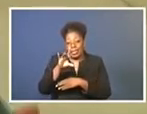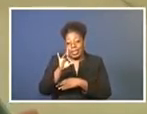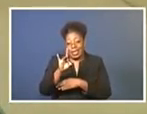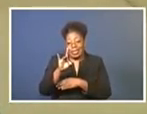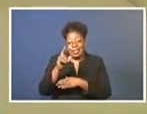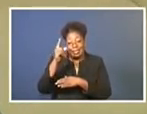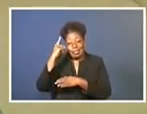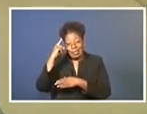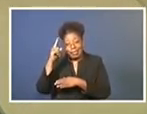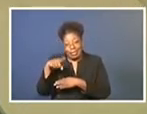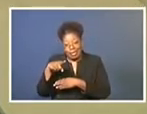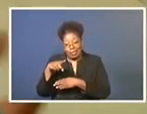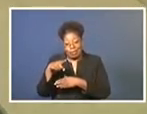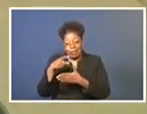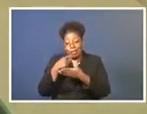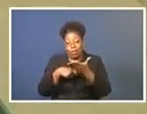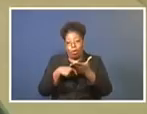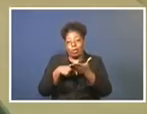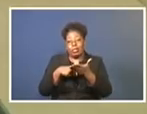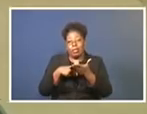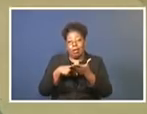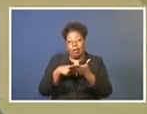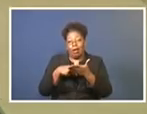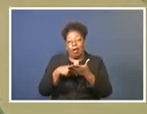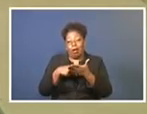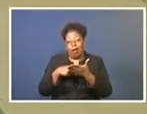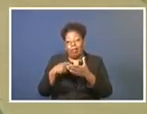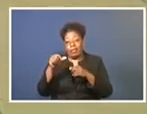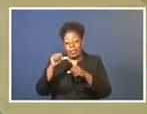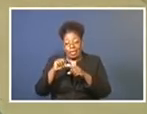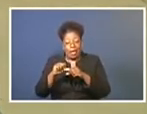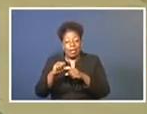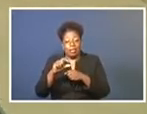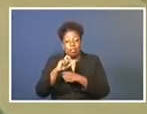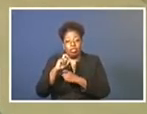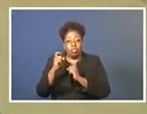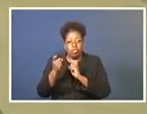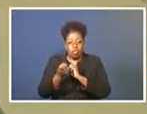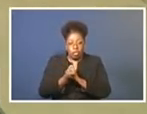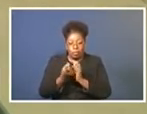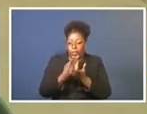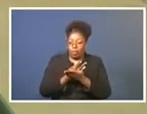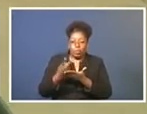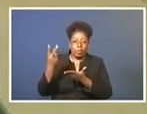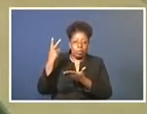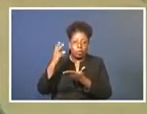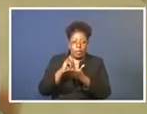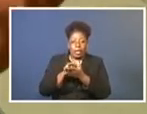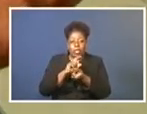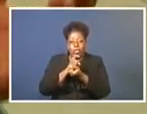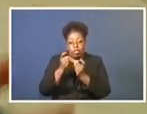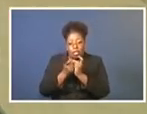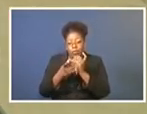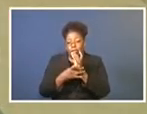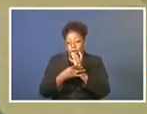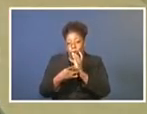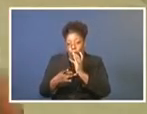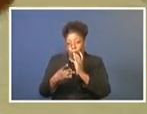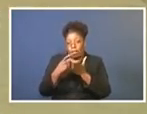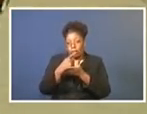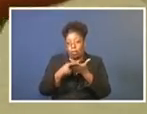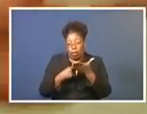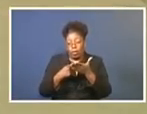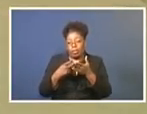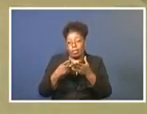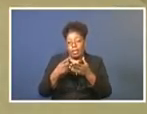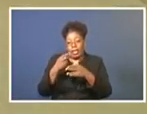gas changed about probably a week and a half, 2 weeks ago. That change came about, as we know, oil prices in the United States continue